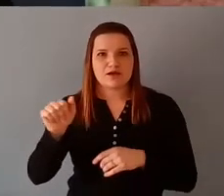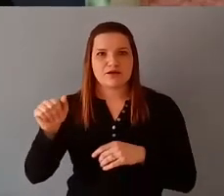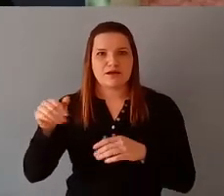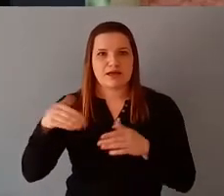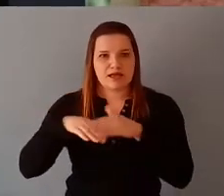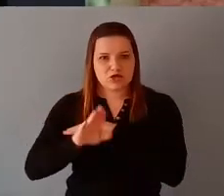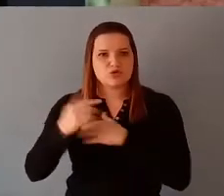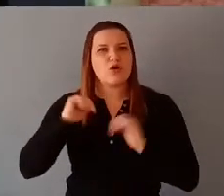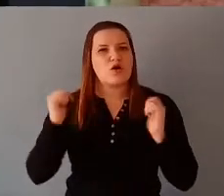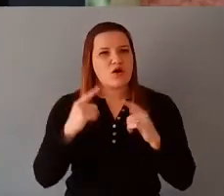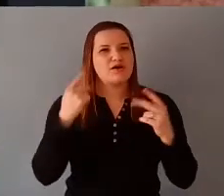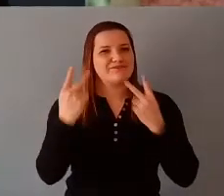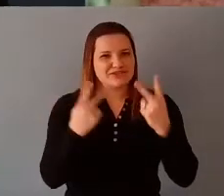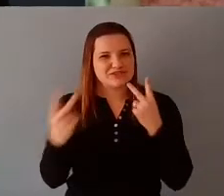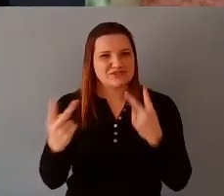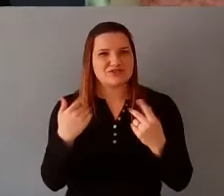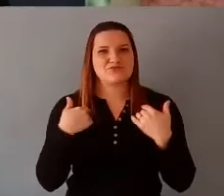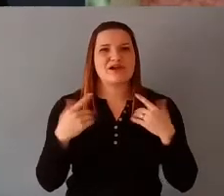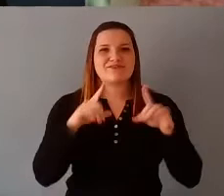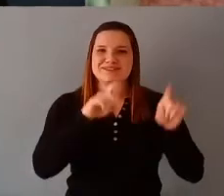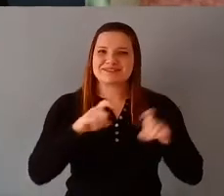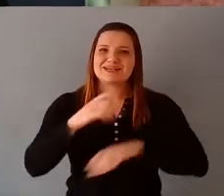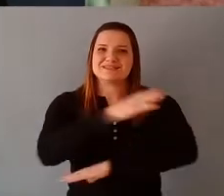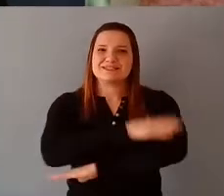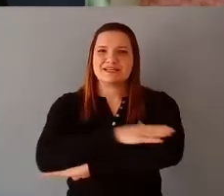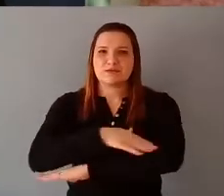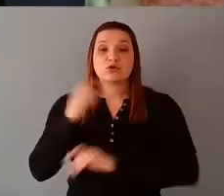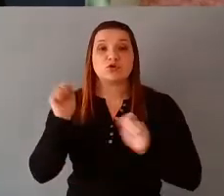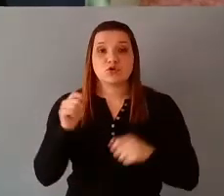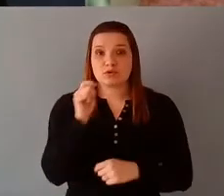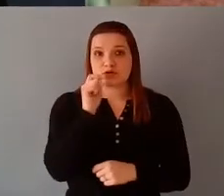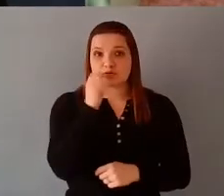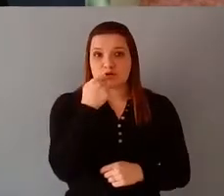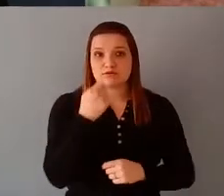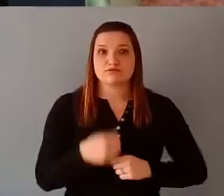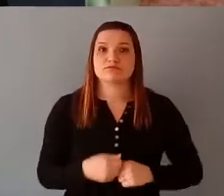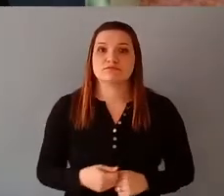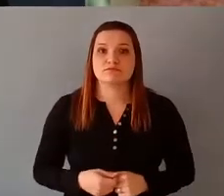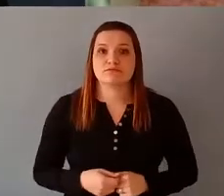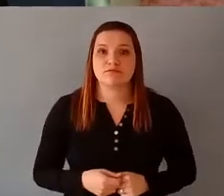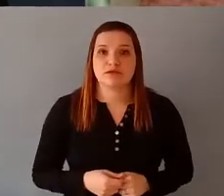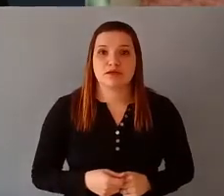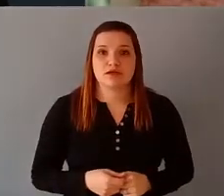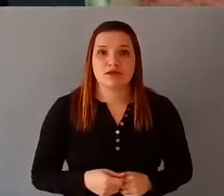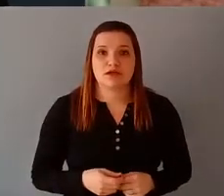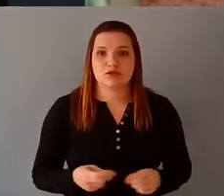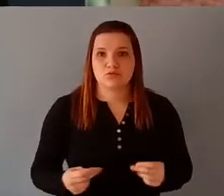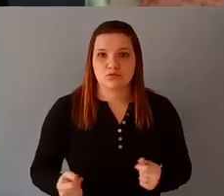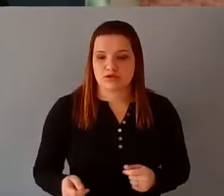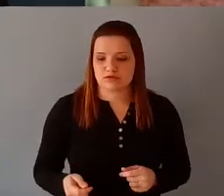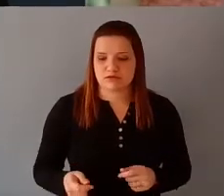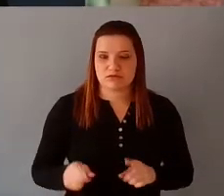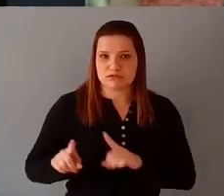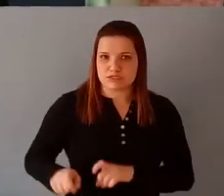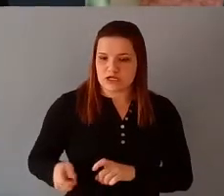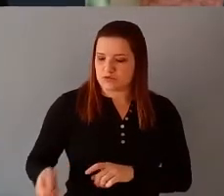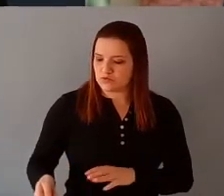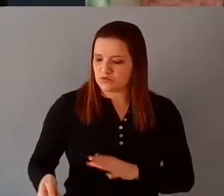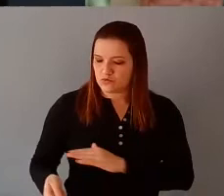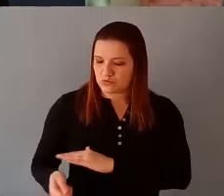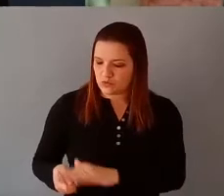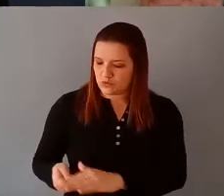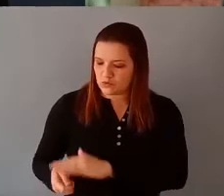That's where we have our screening tables. Could we swab them and run it on